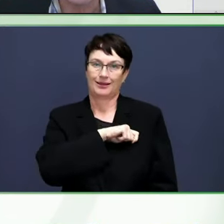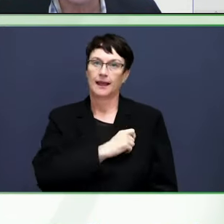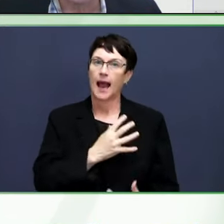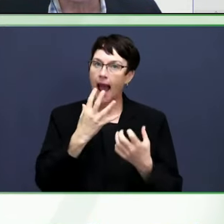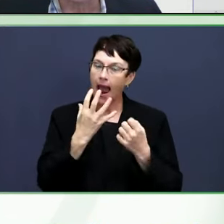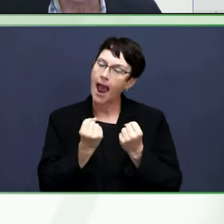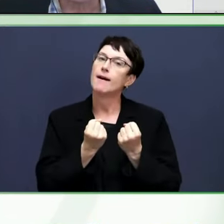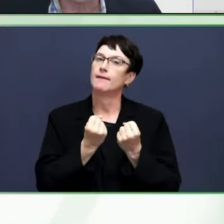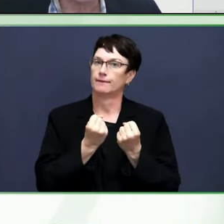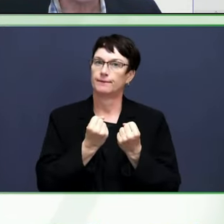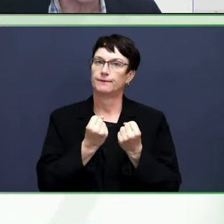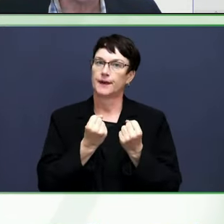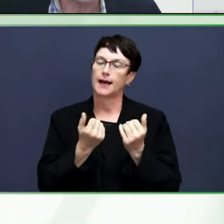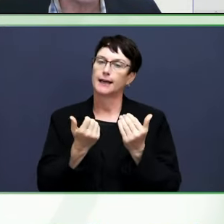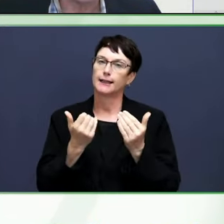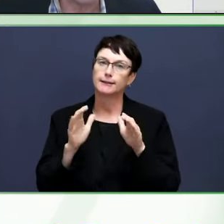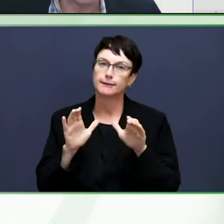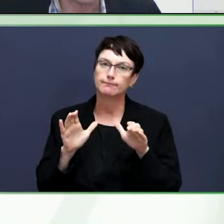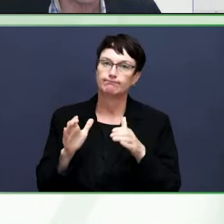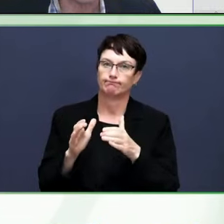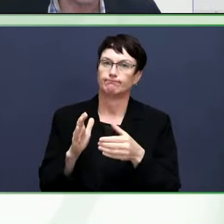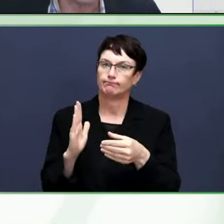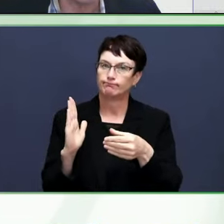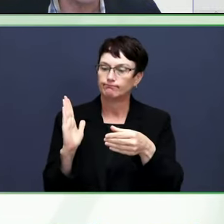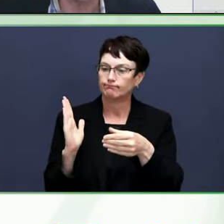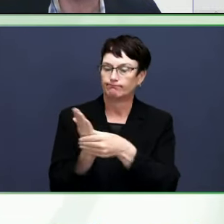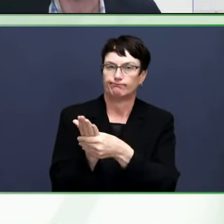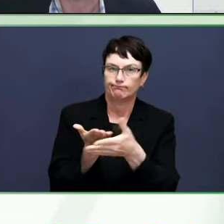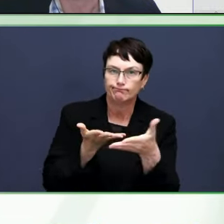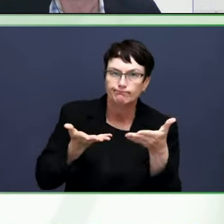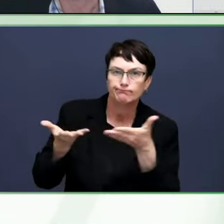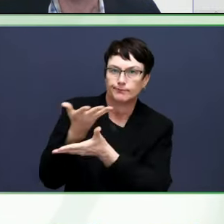Union, the Ministry of Education